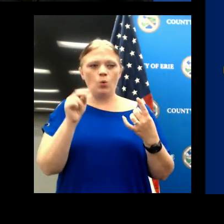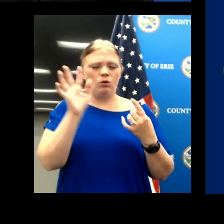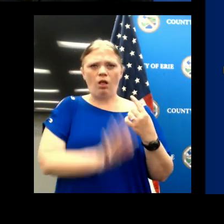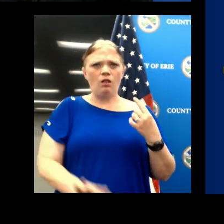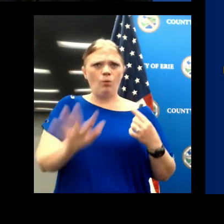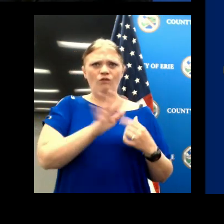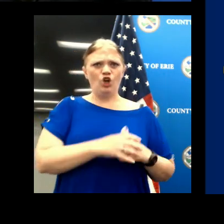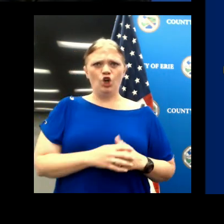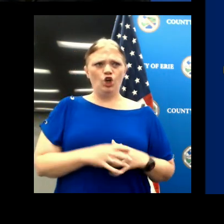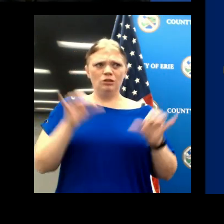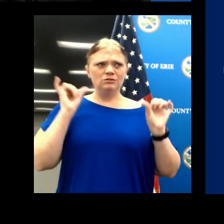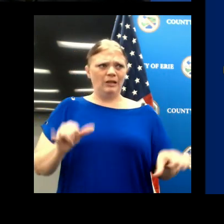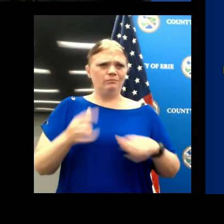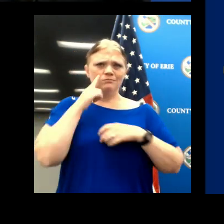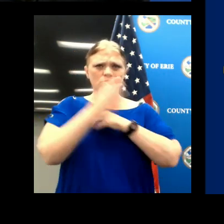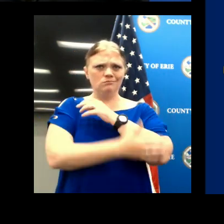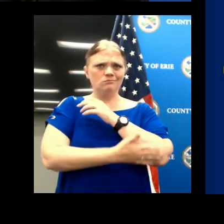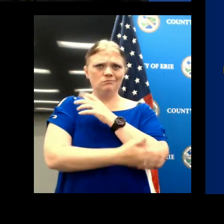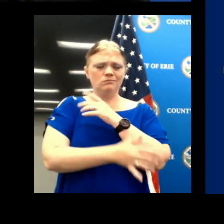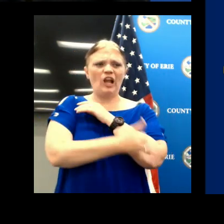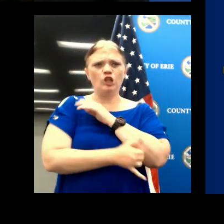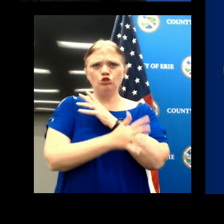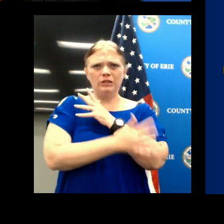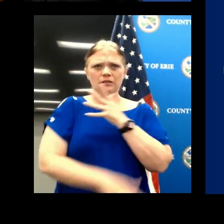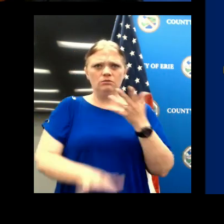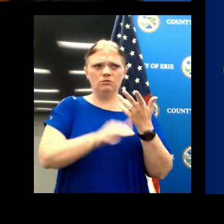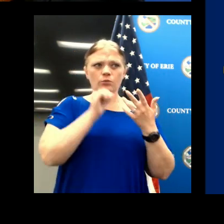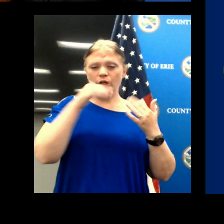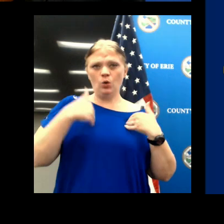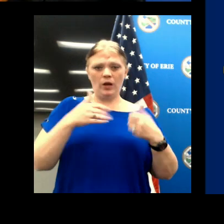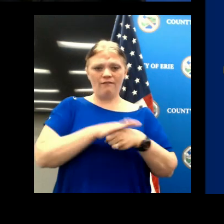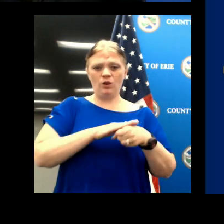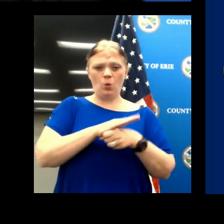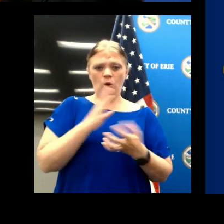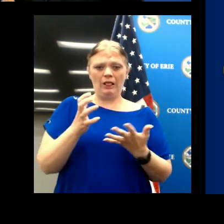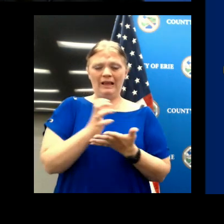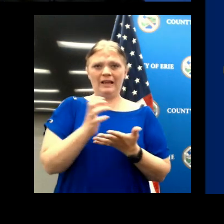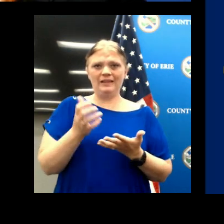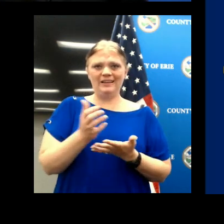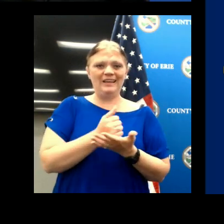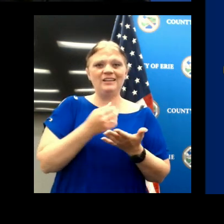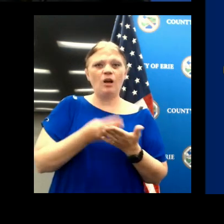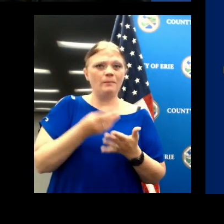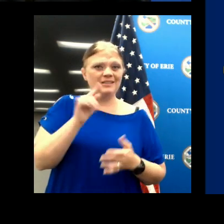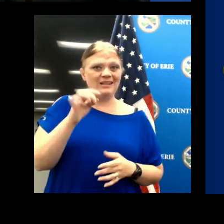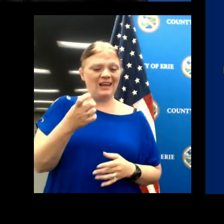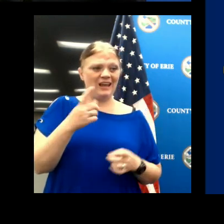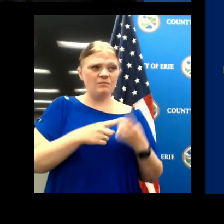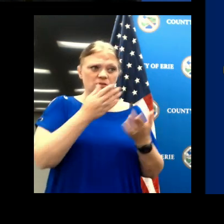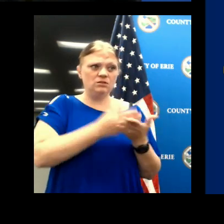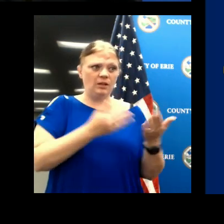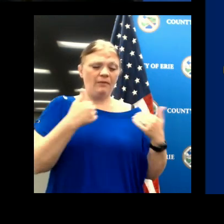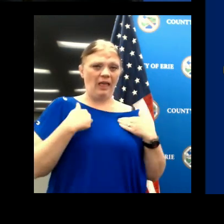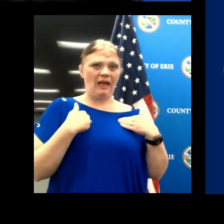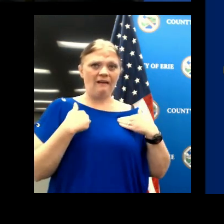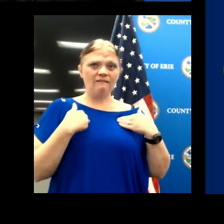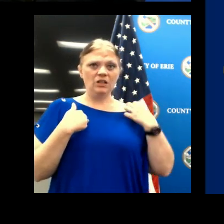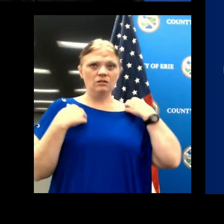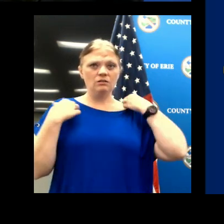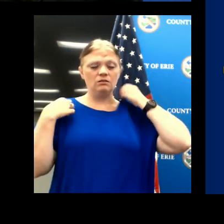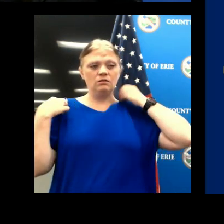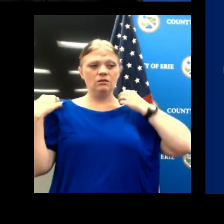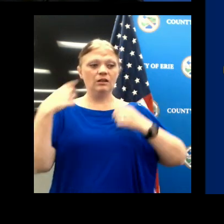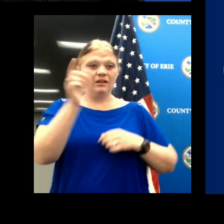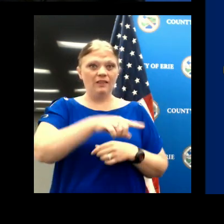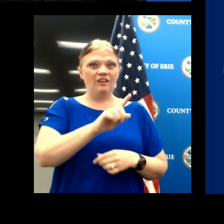board like that in the country. We don't have a local income tax, but parts of the country have a local income tax in county level. And they've